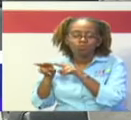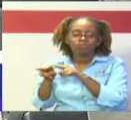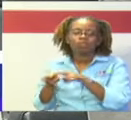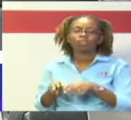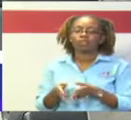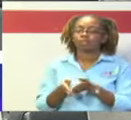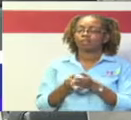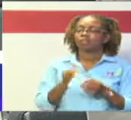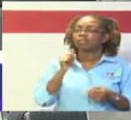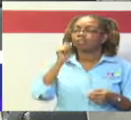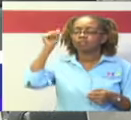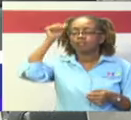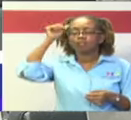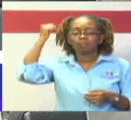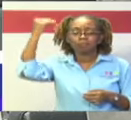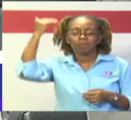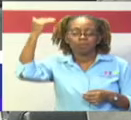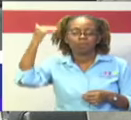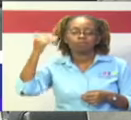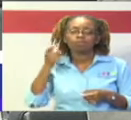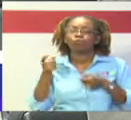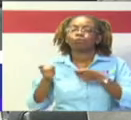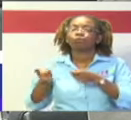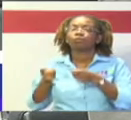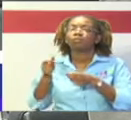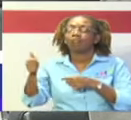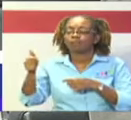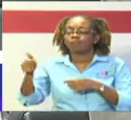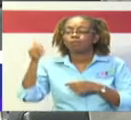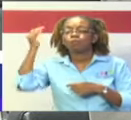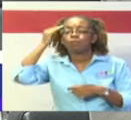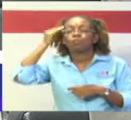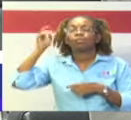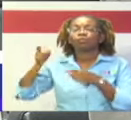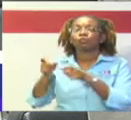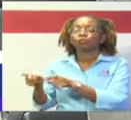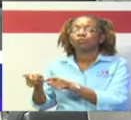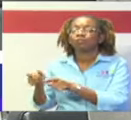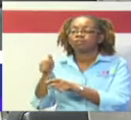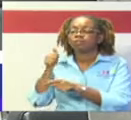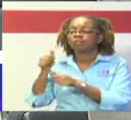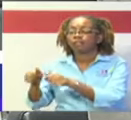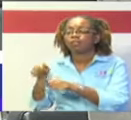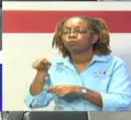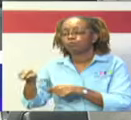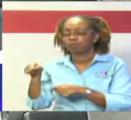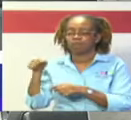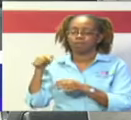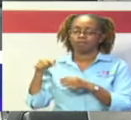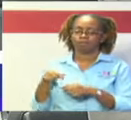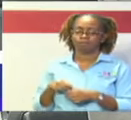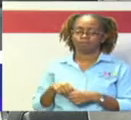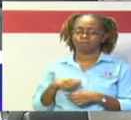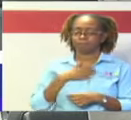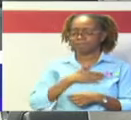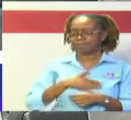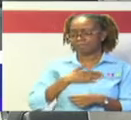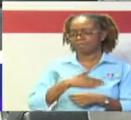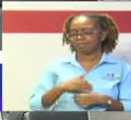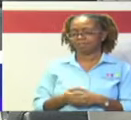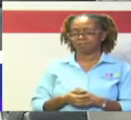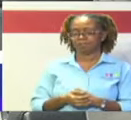as serious as COVID-19 is the factor that we're policing. So yes, if people who are